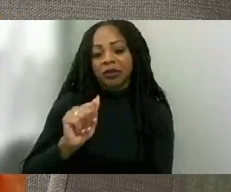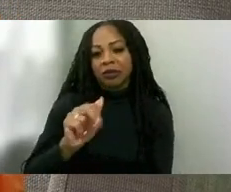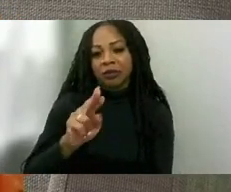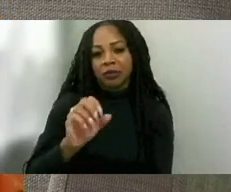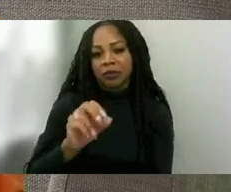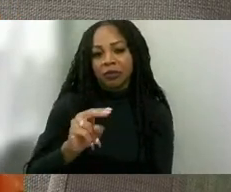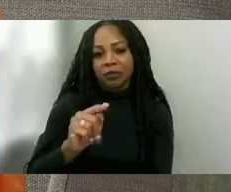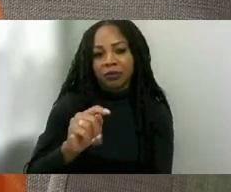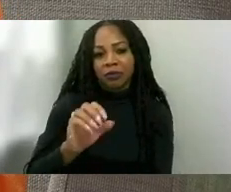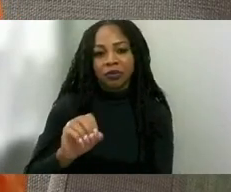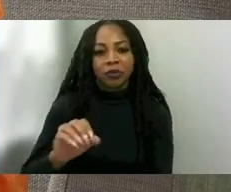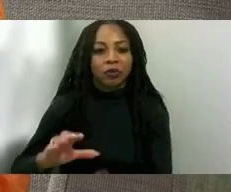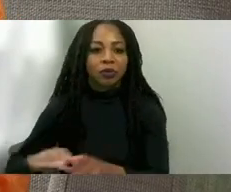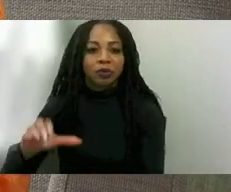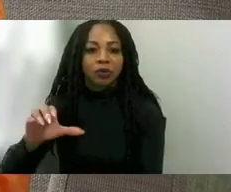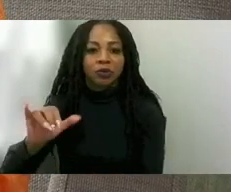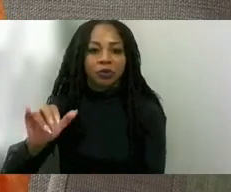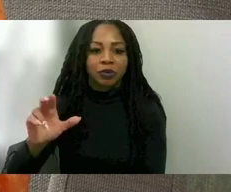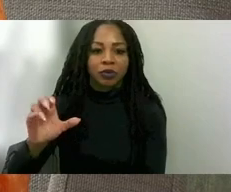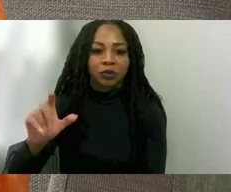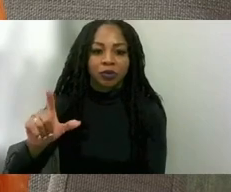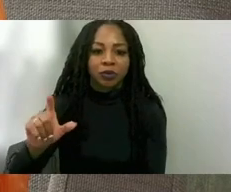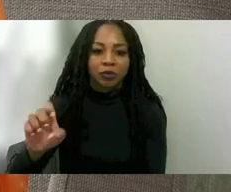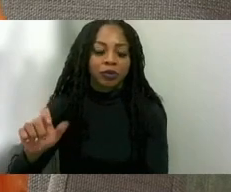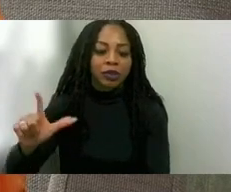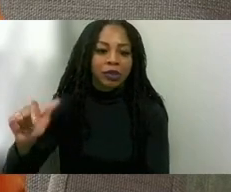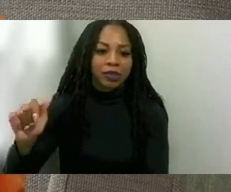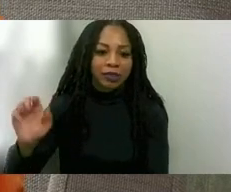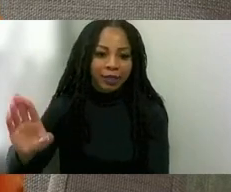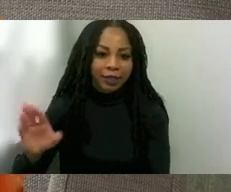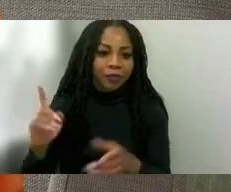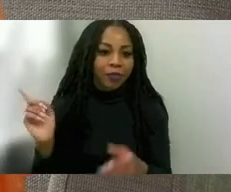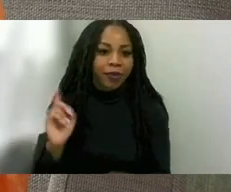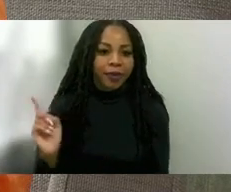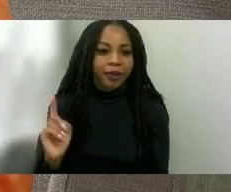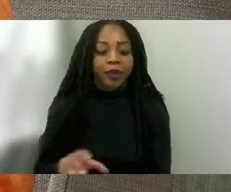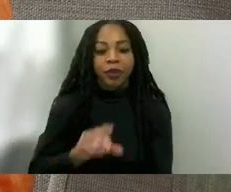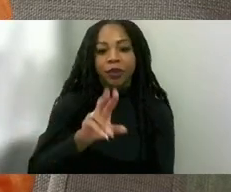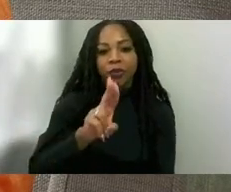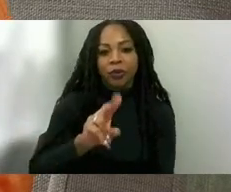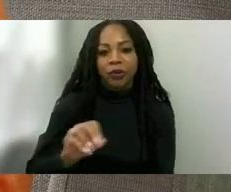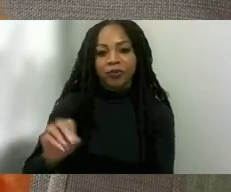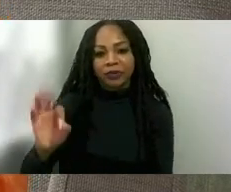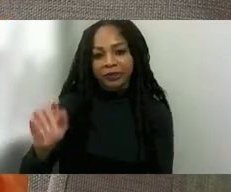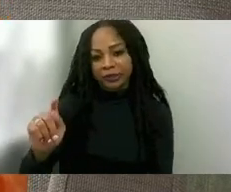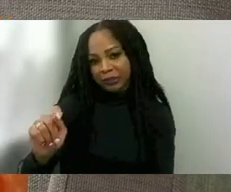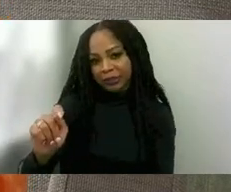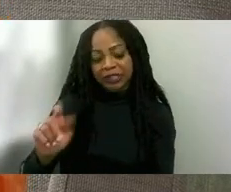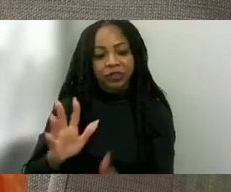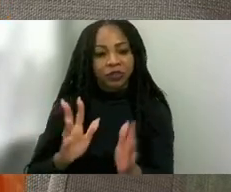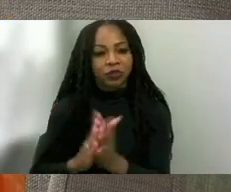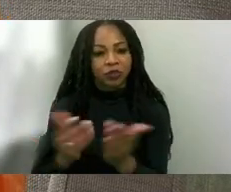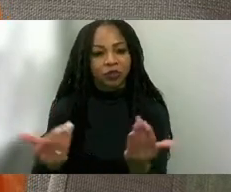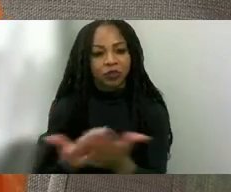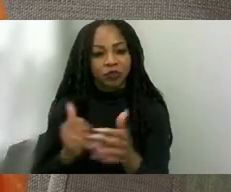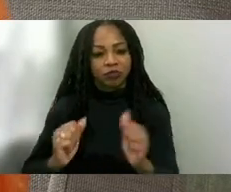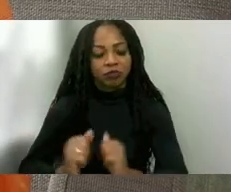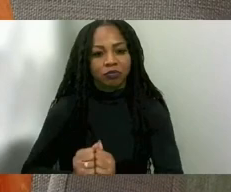really important work with youth in the city at the University of Toronto, and is brand new and has created this